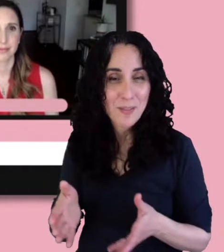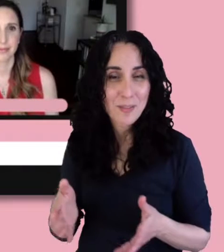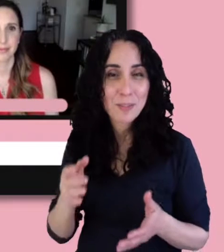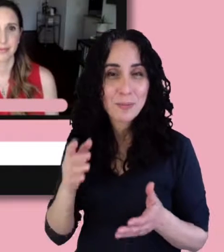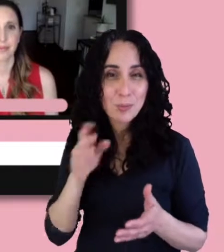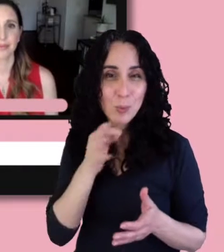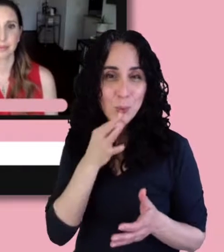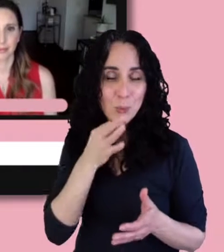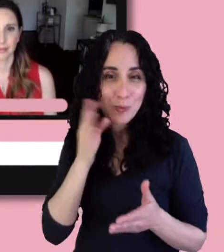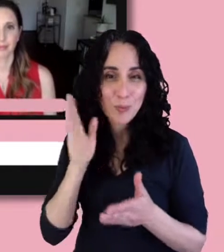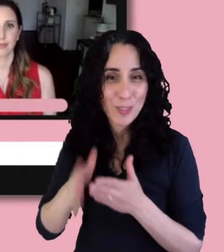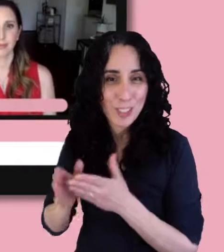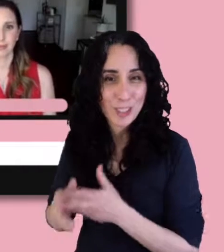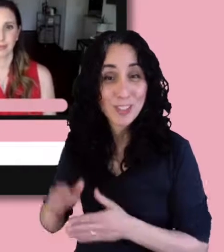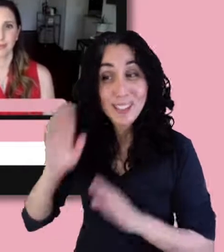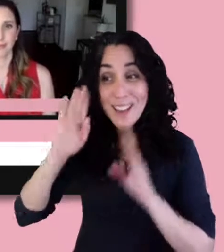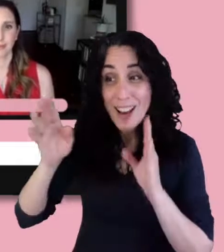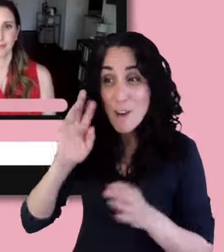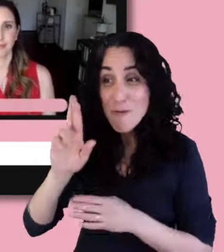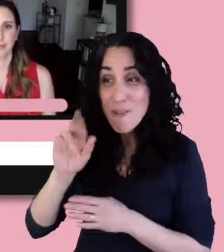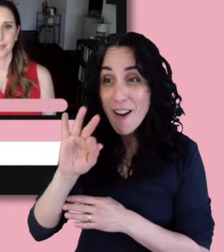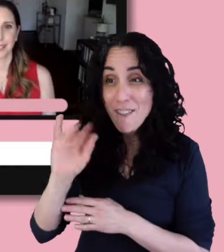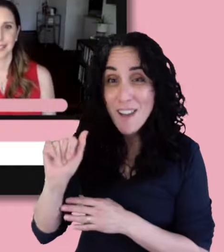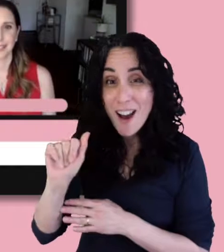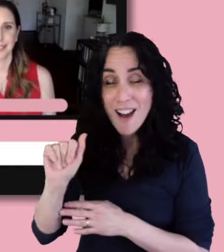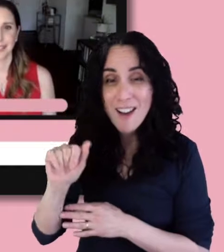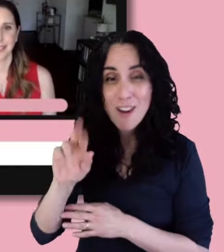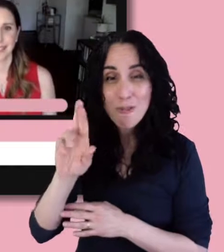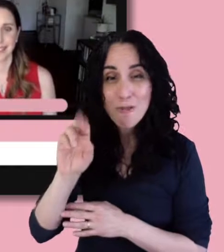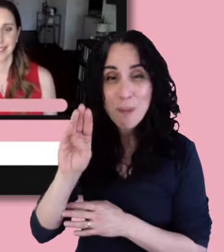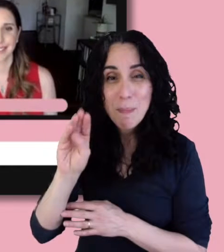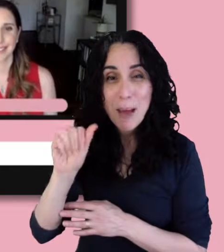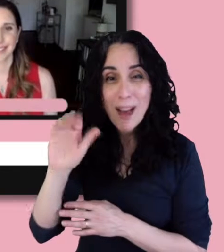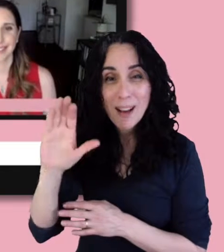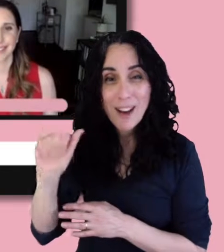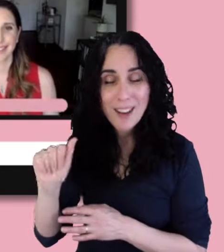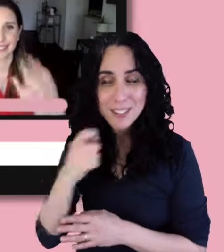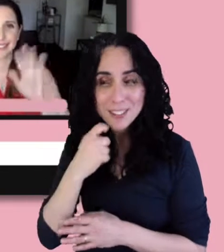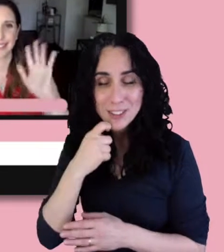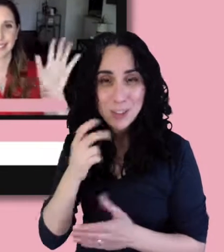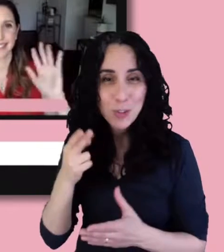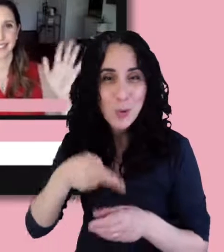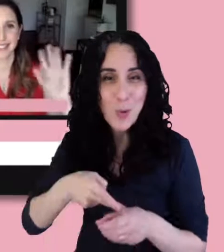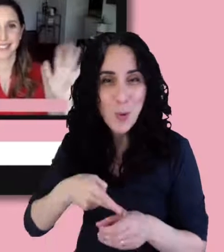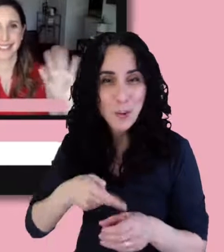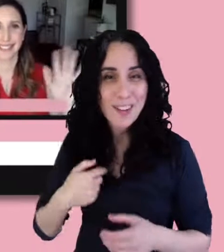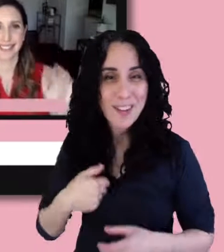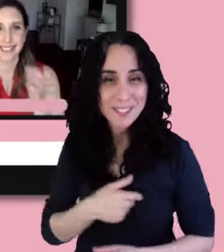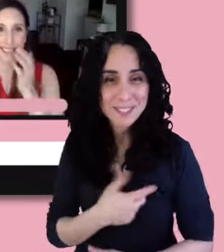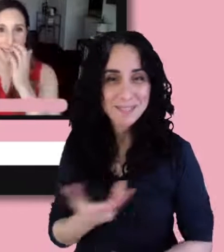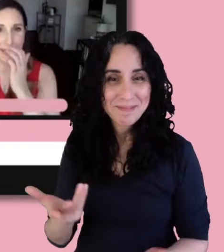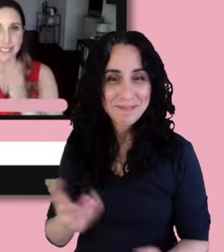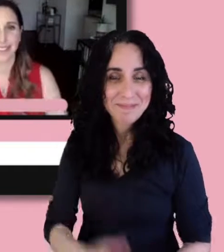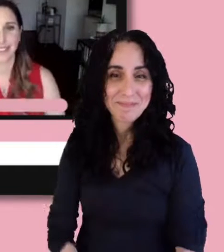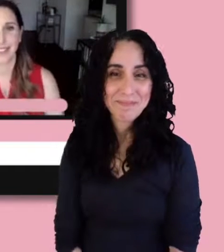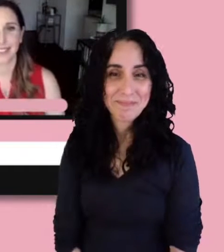to close soon. Hi, Rafa. Hi, Rebecca. Hi, everyone who just joined us.